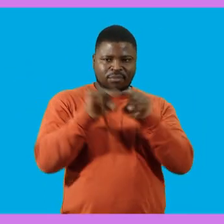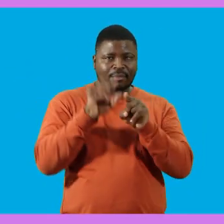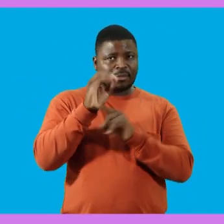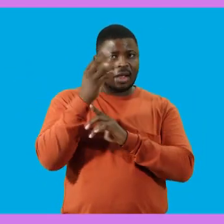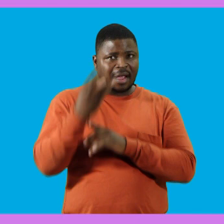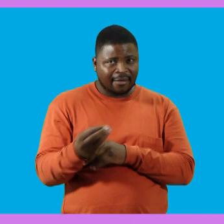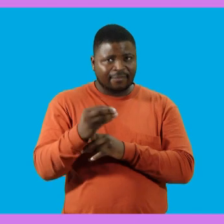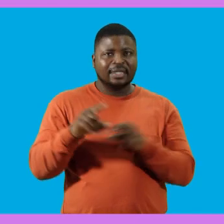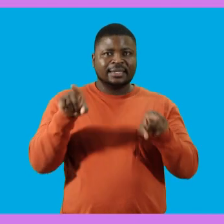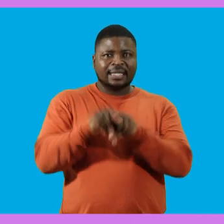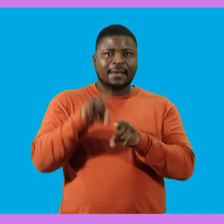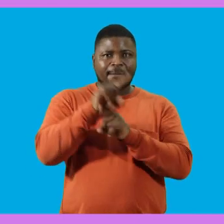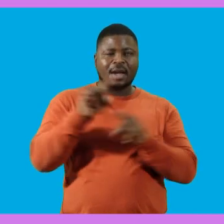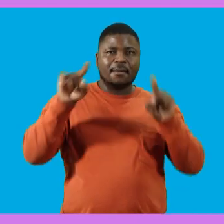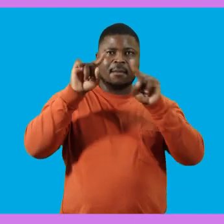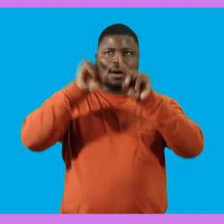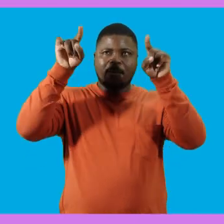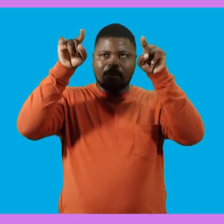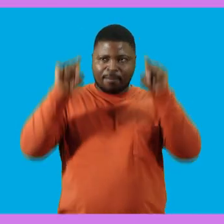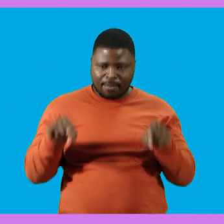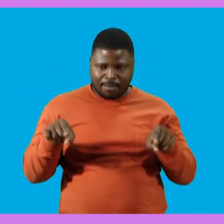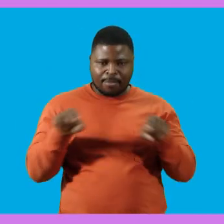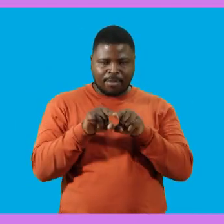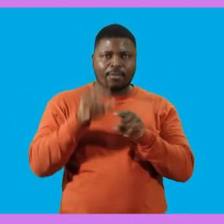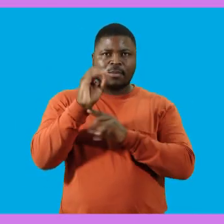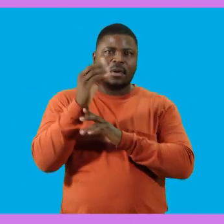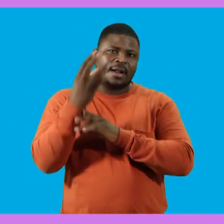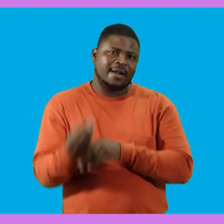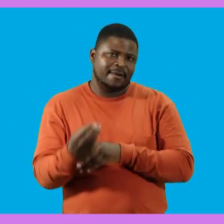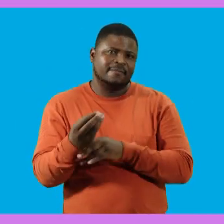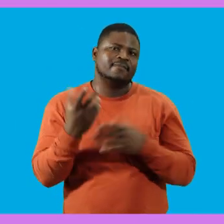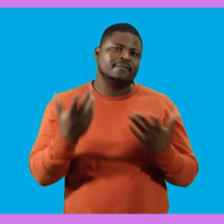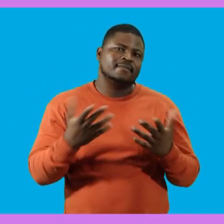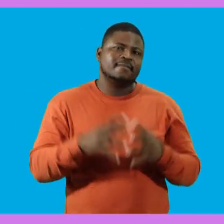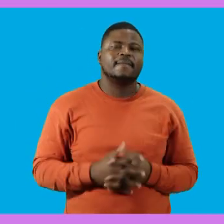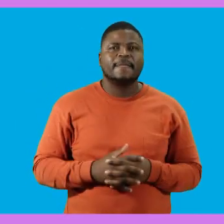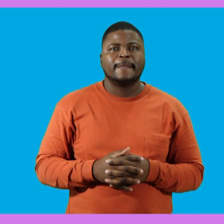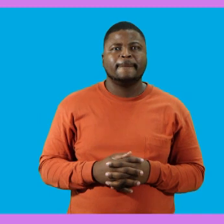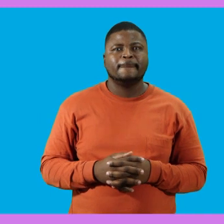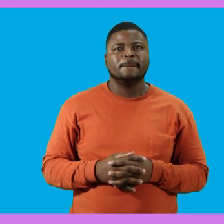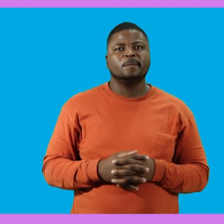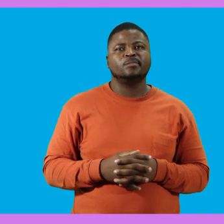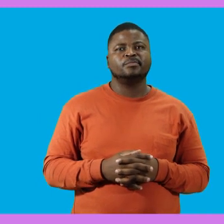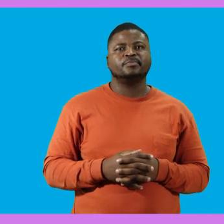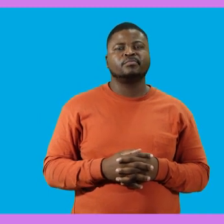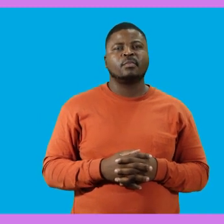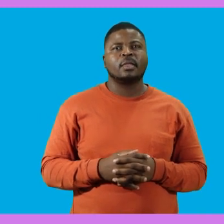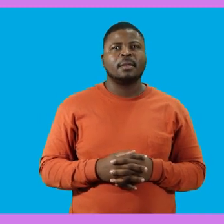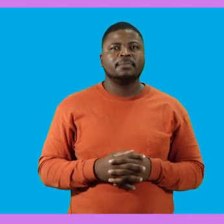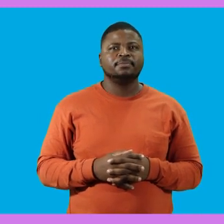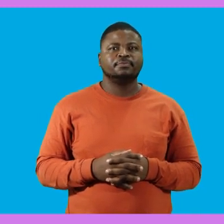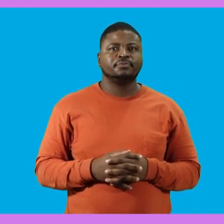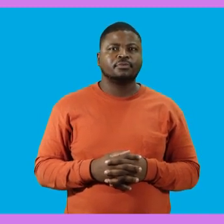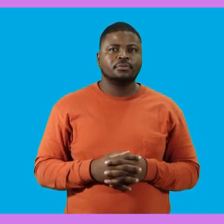and a rectangle. Well, it can be a rectangle there as well, if you wanted to cut it like